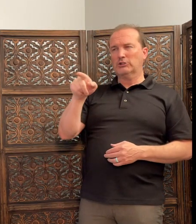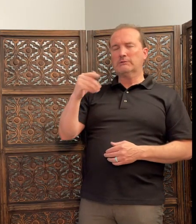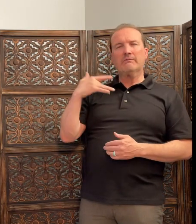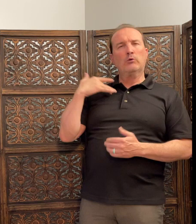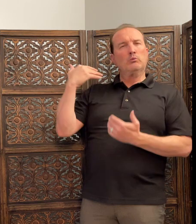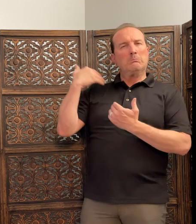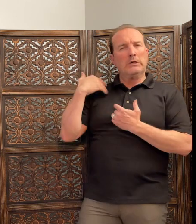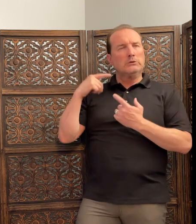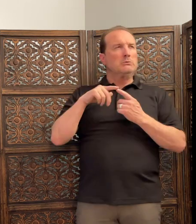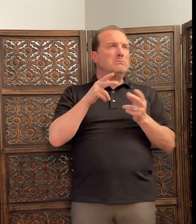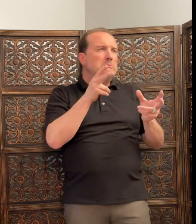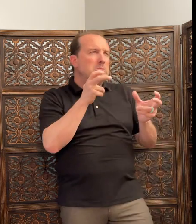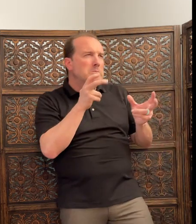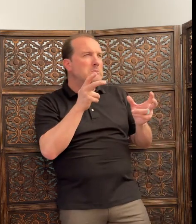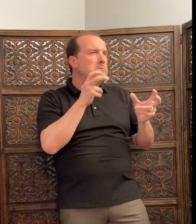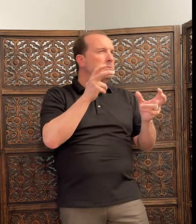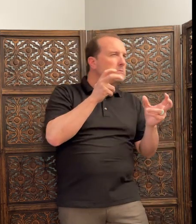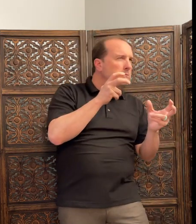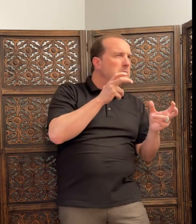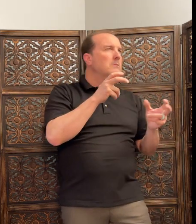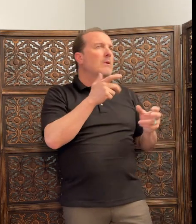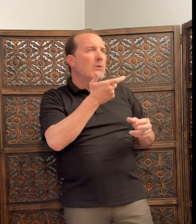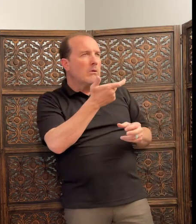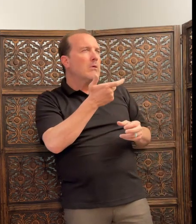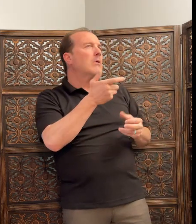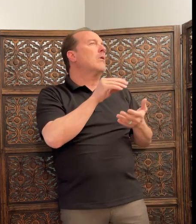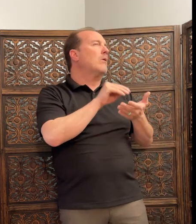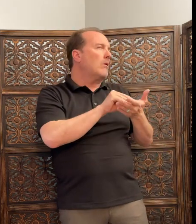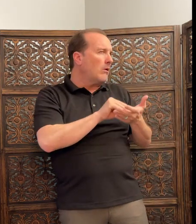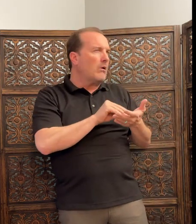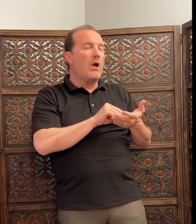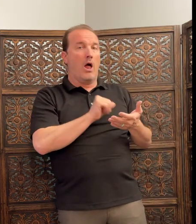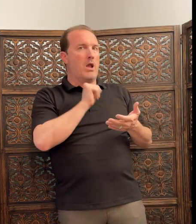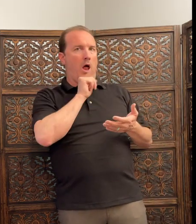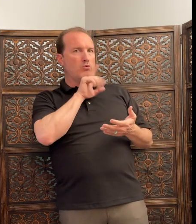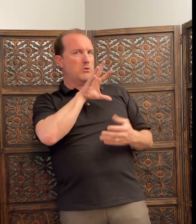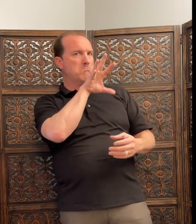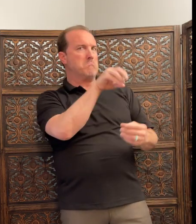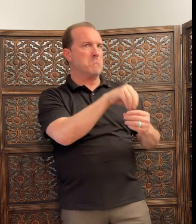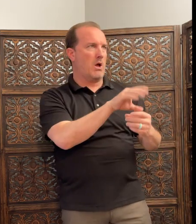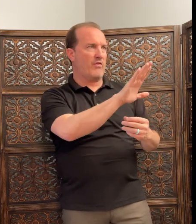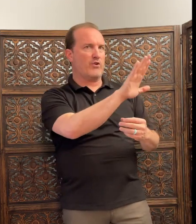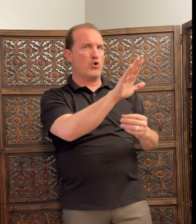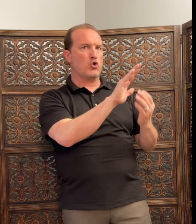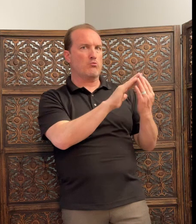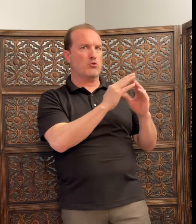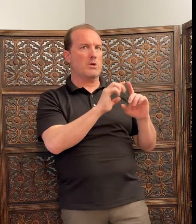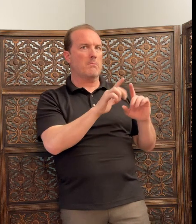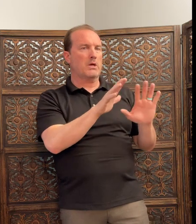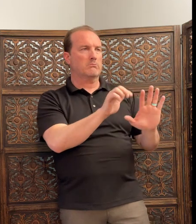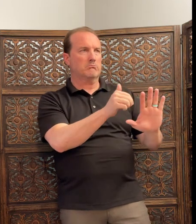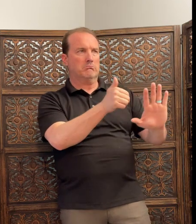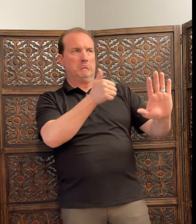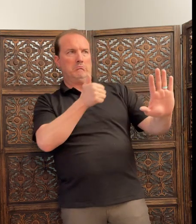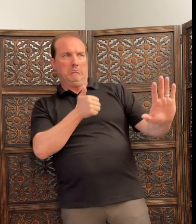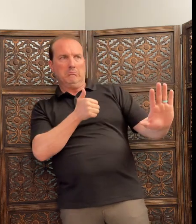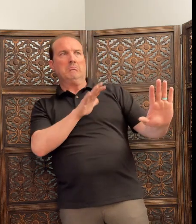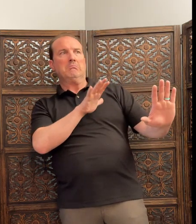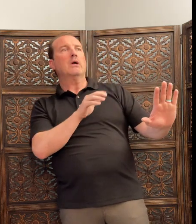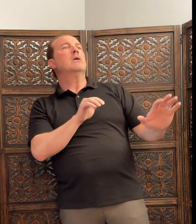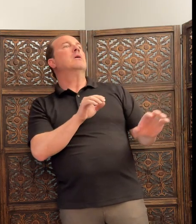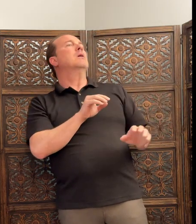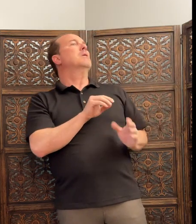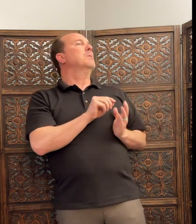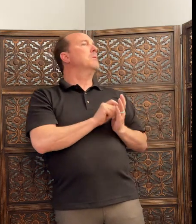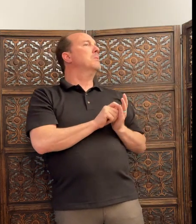it was her responsibility to listen and watch and record these stories. She was not supposed to be part of the community, but she was expected to keep her